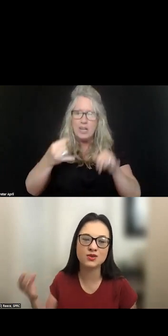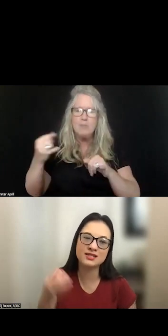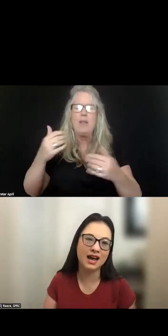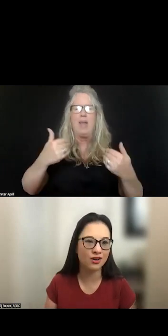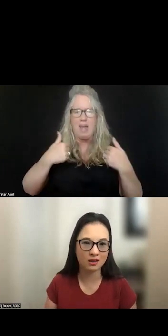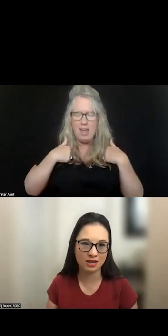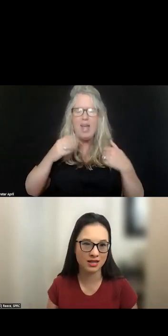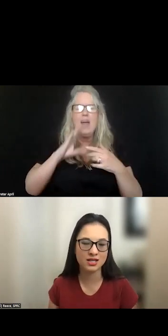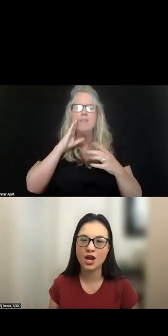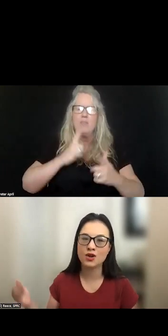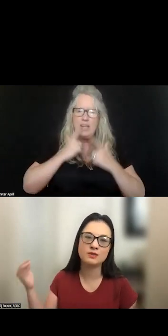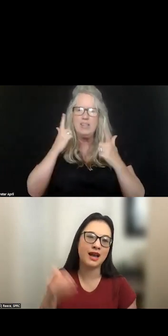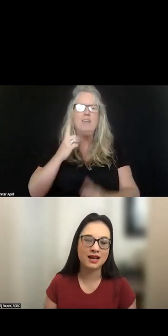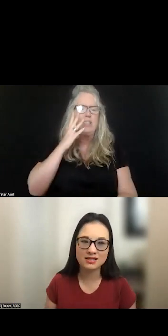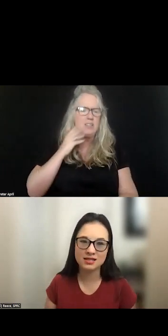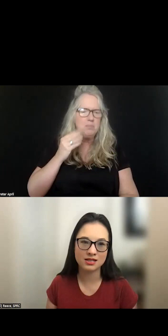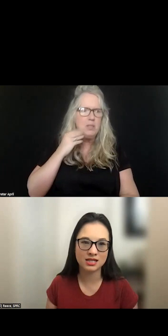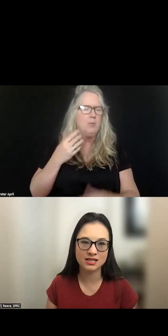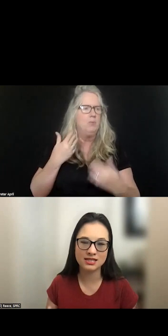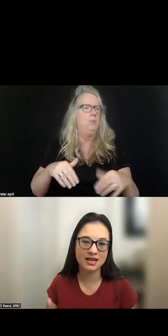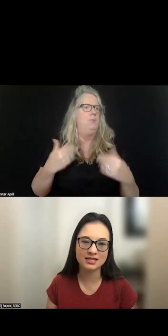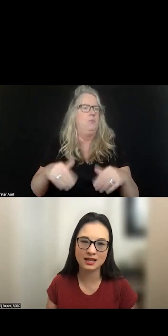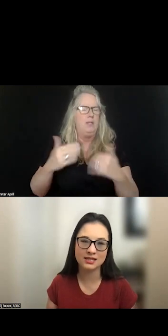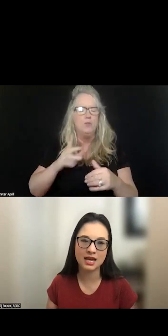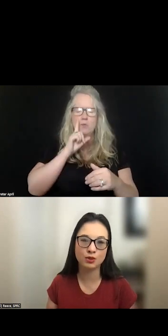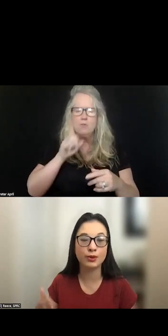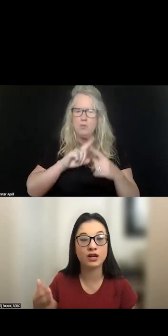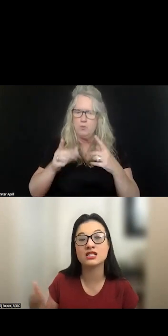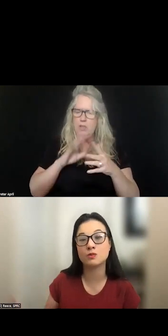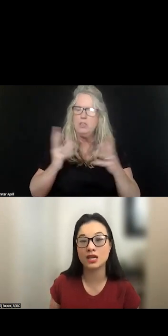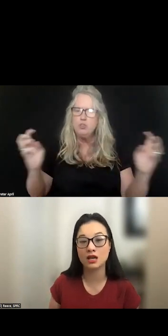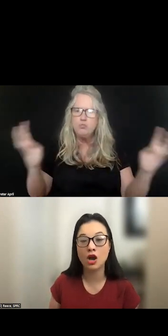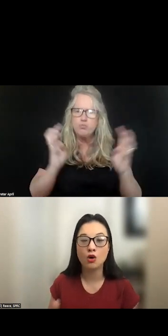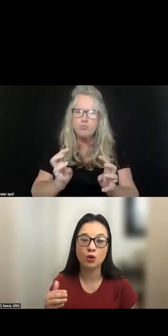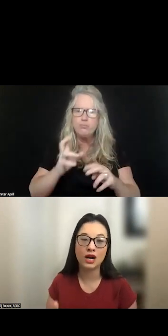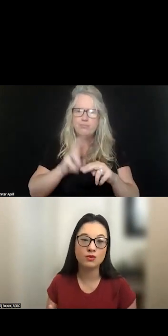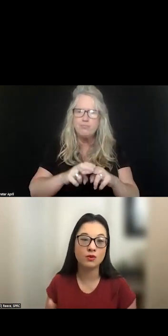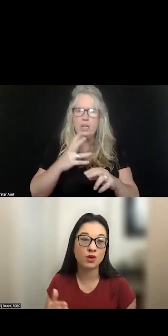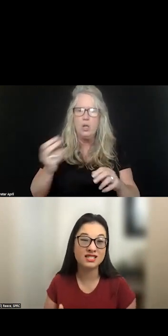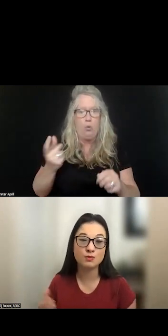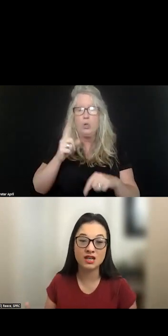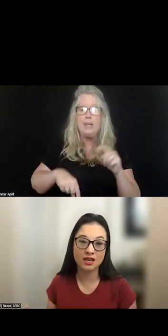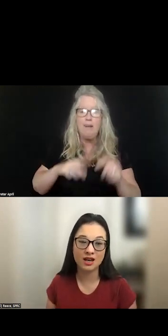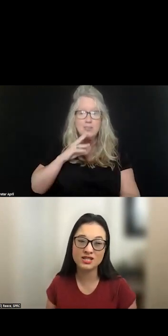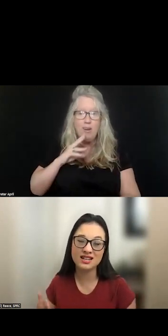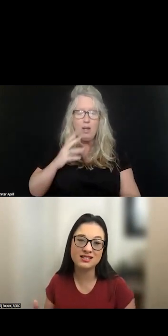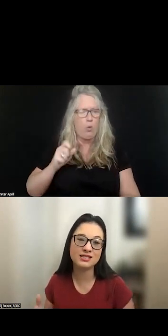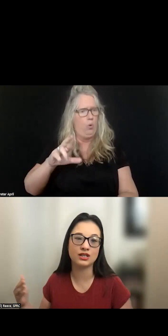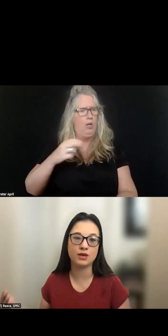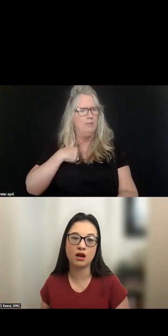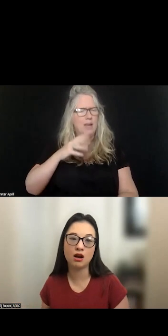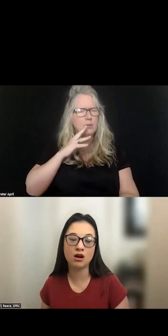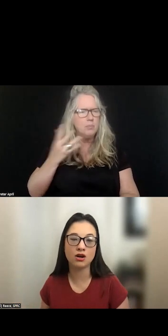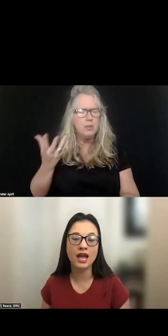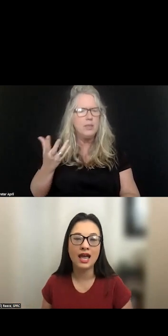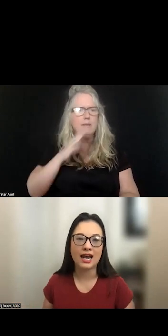experience who's sat on committees, who's been asked to take a seat at the table, but not speak. Or when I was speaking, I wasn't necessarily